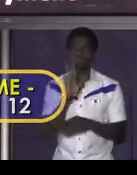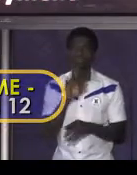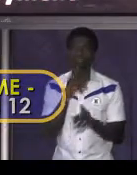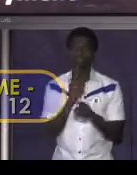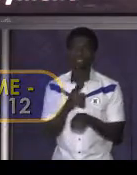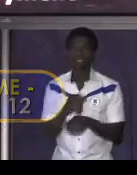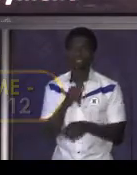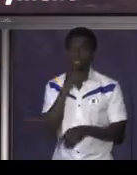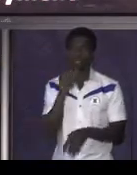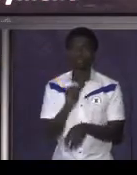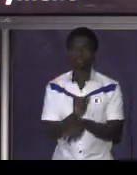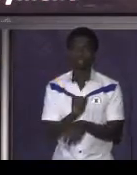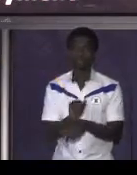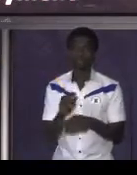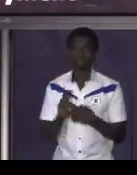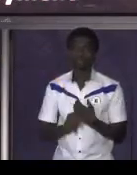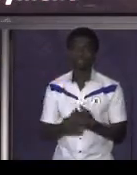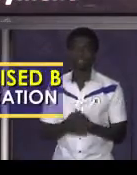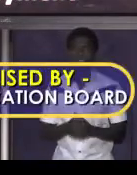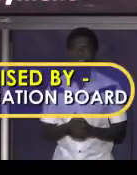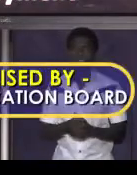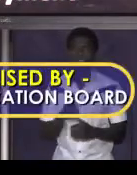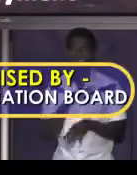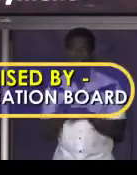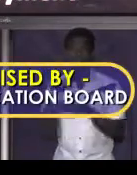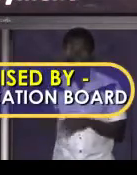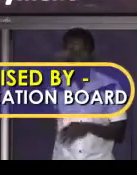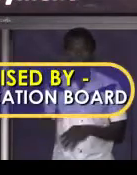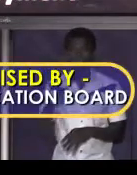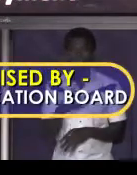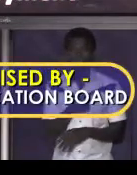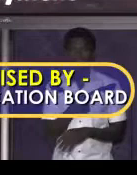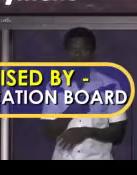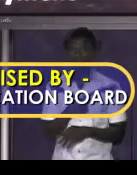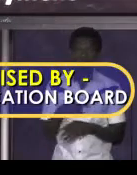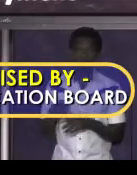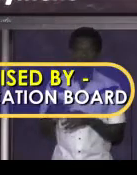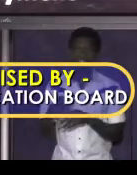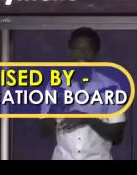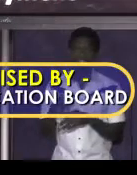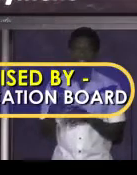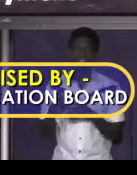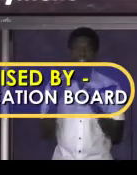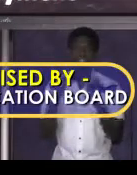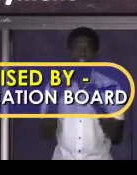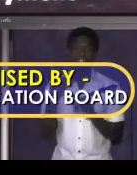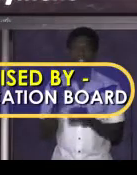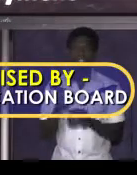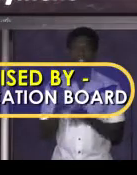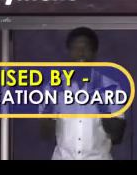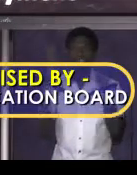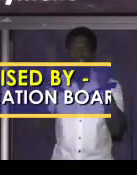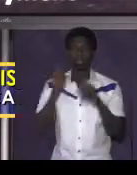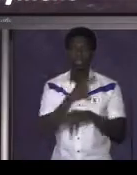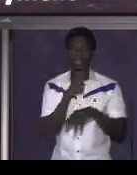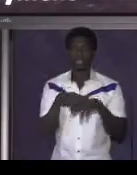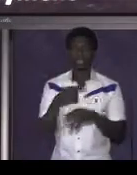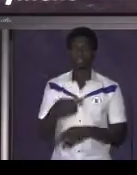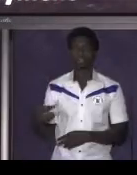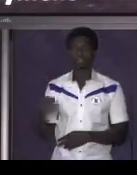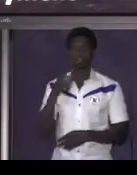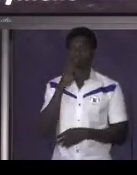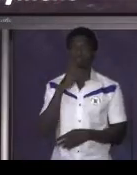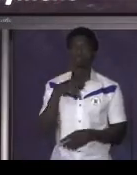is unemployment. Don't forget, we treated the topic natural resources, and you were told